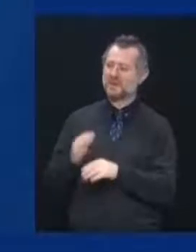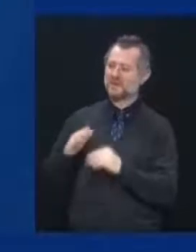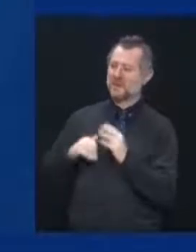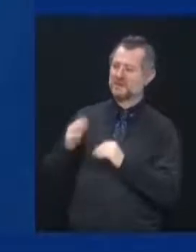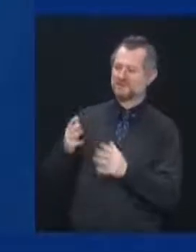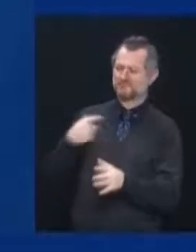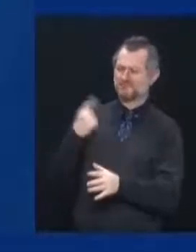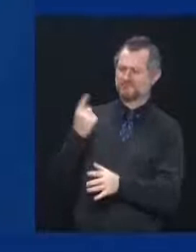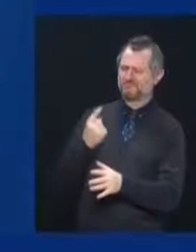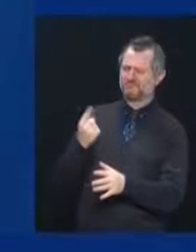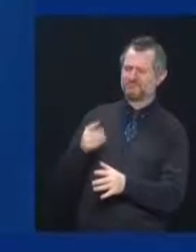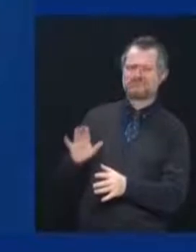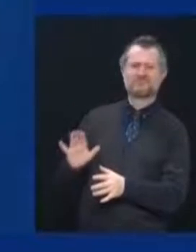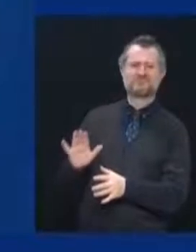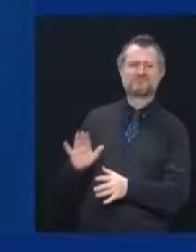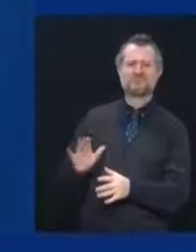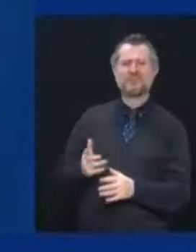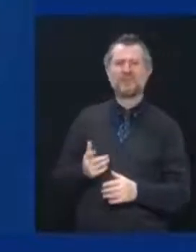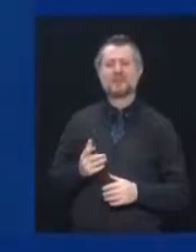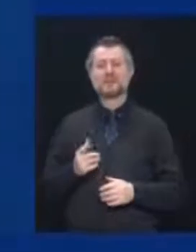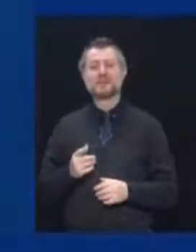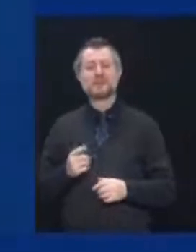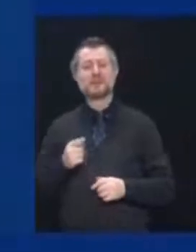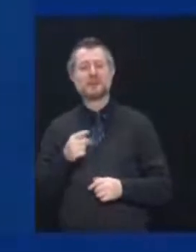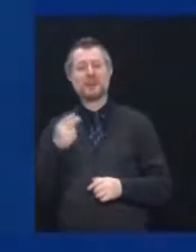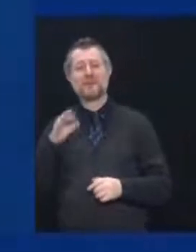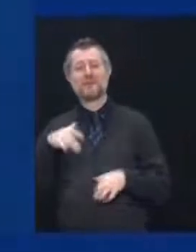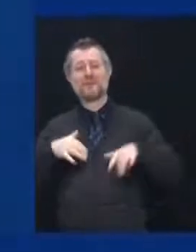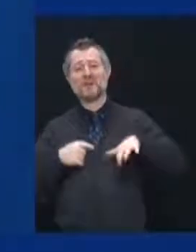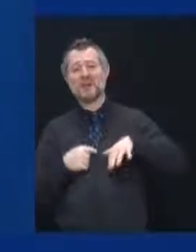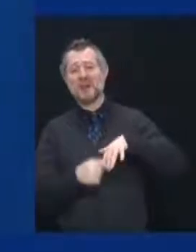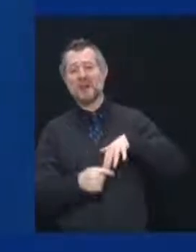want to point out. Finger Lakes, you have some at 100%.